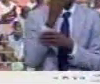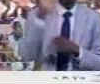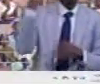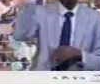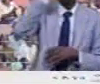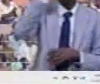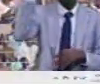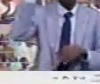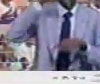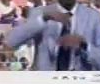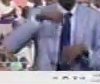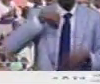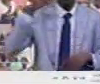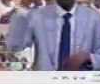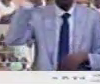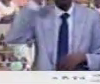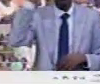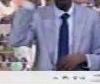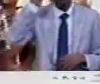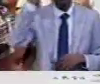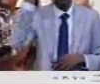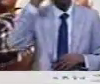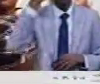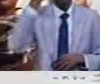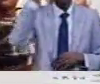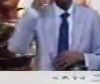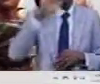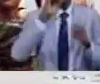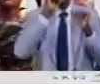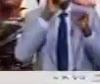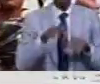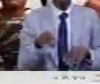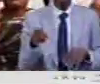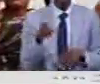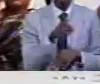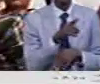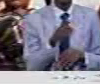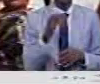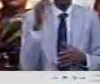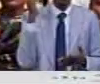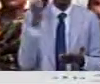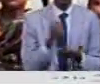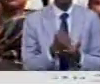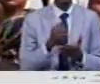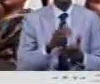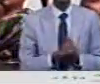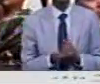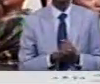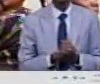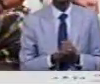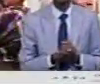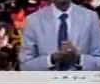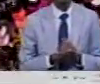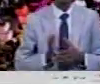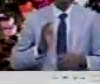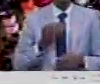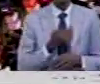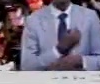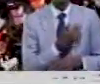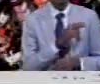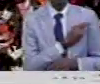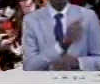Amen. Our ushers are close by. You'll be given a sleeve to